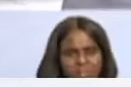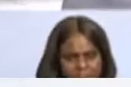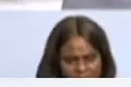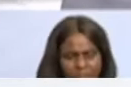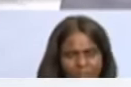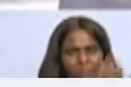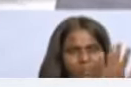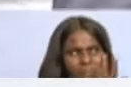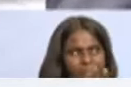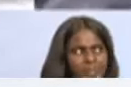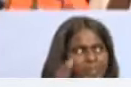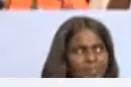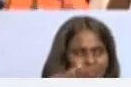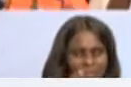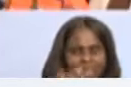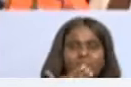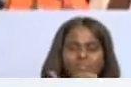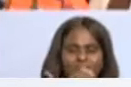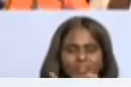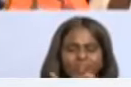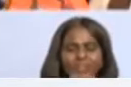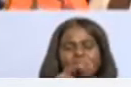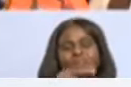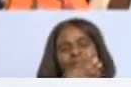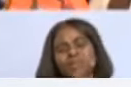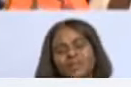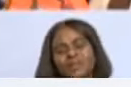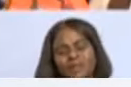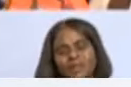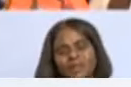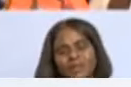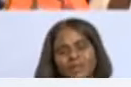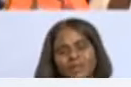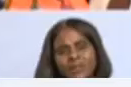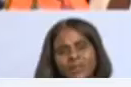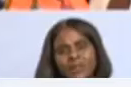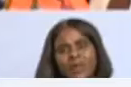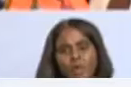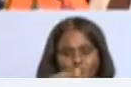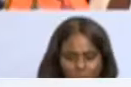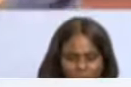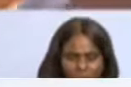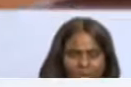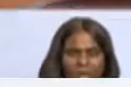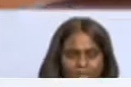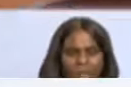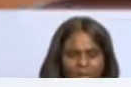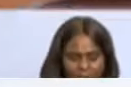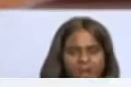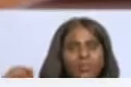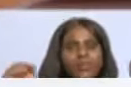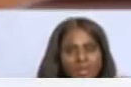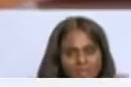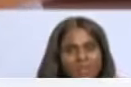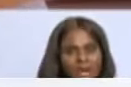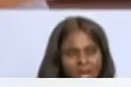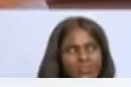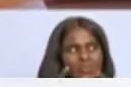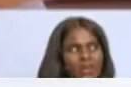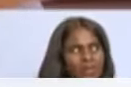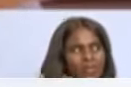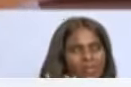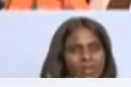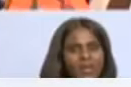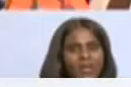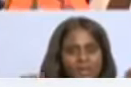is Mufrila, Madam Speaker. So they're working together. Yes, they have differences. They have